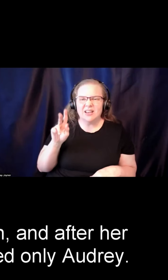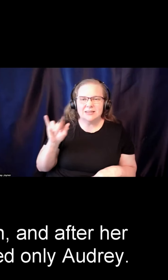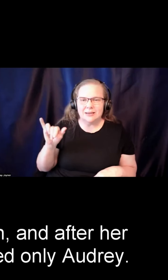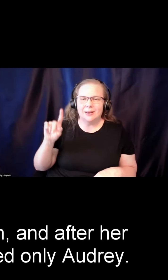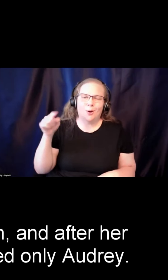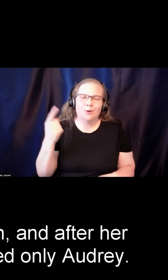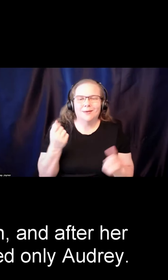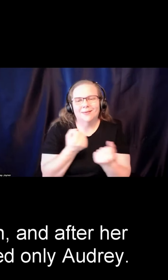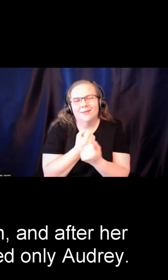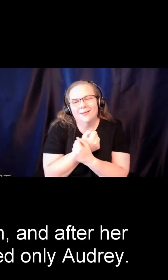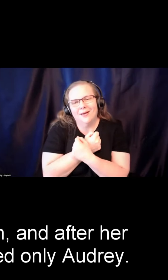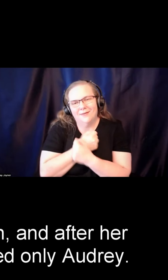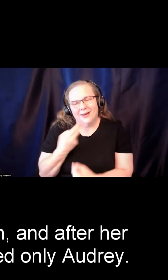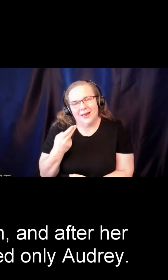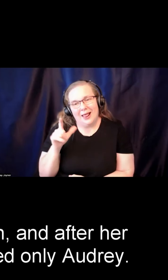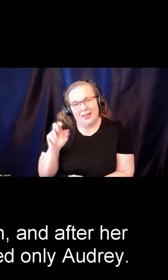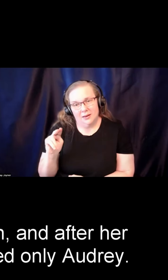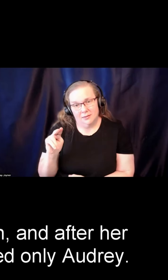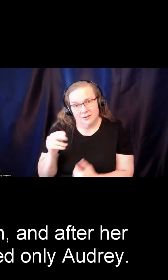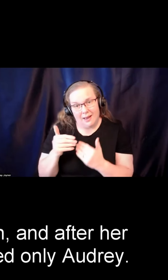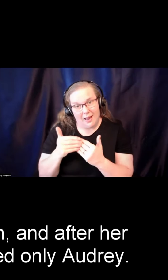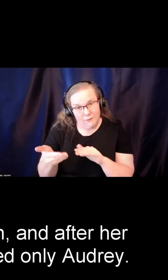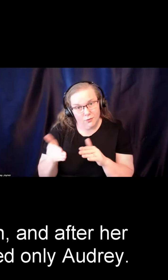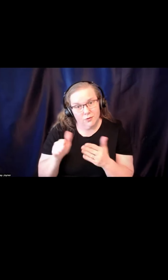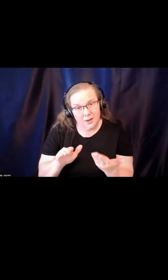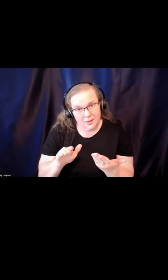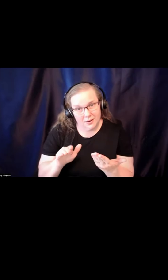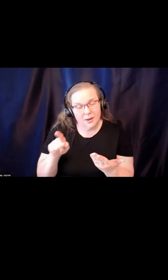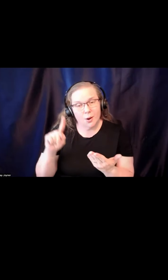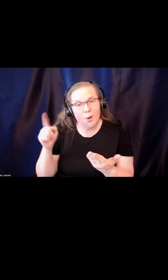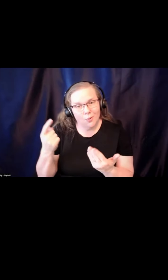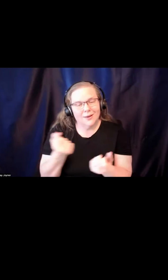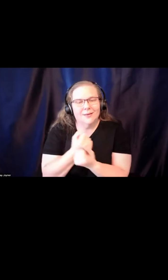Helen. And after her tragic death, he loved only Audrey.